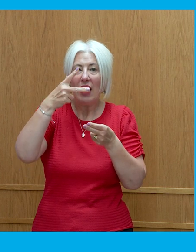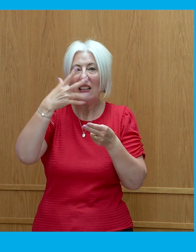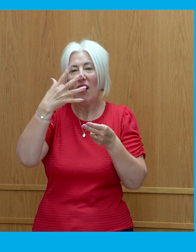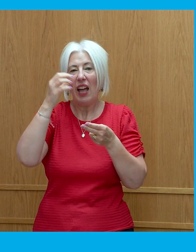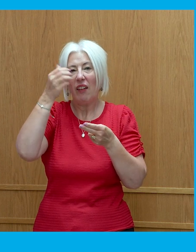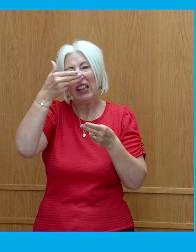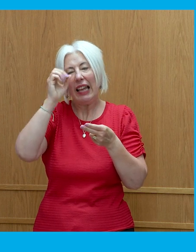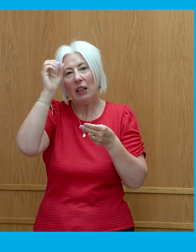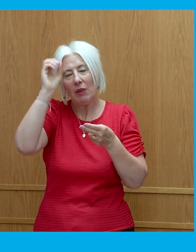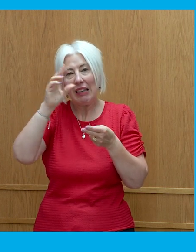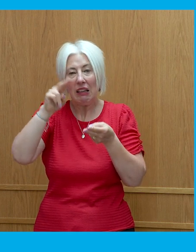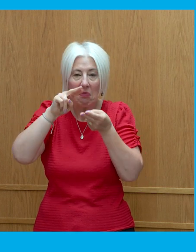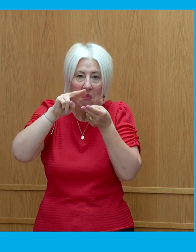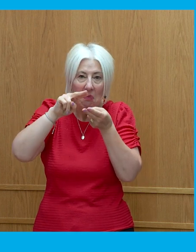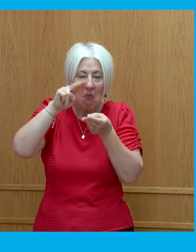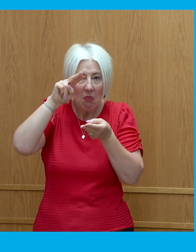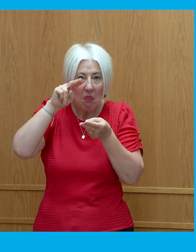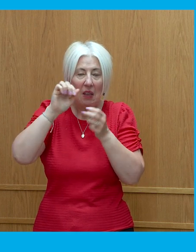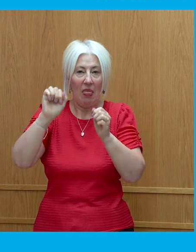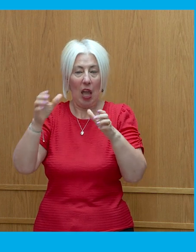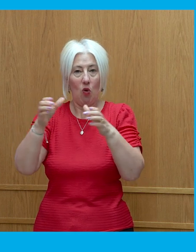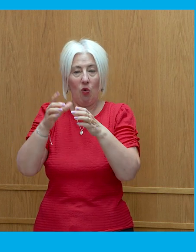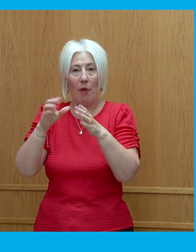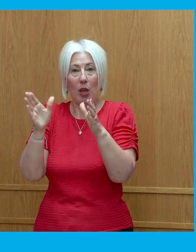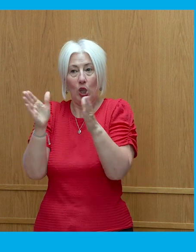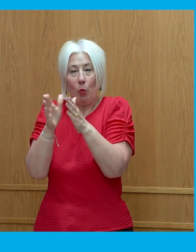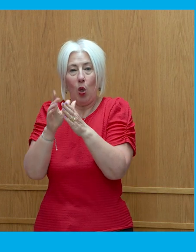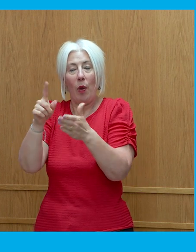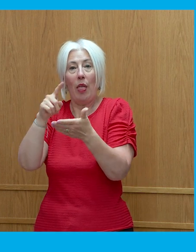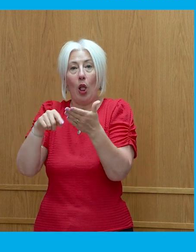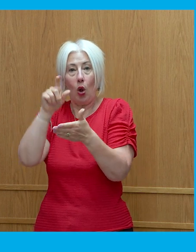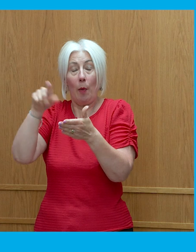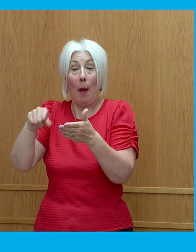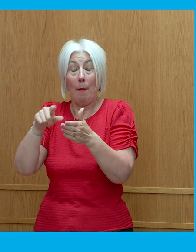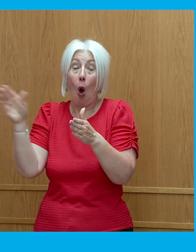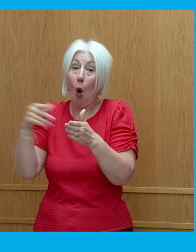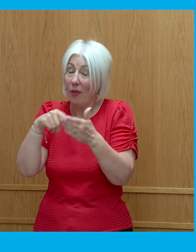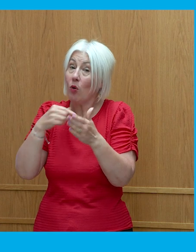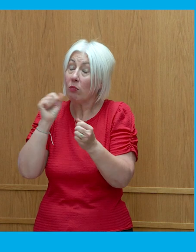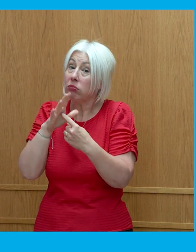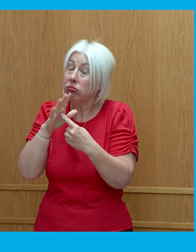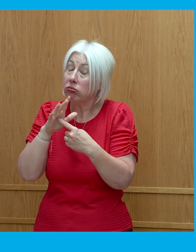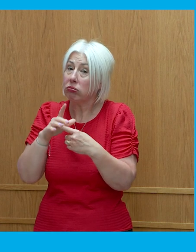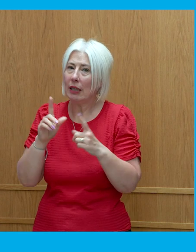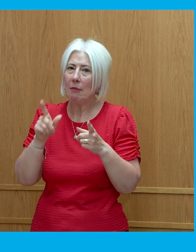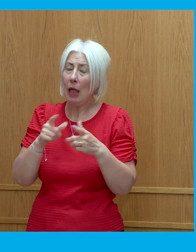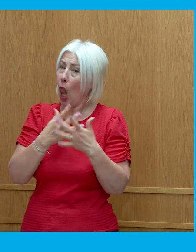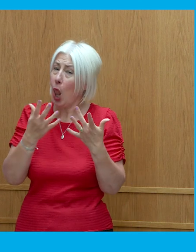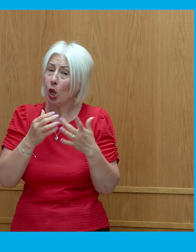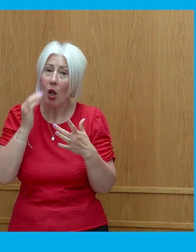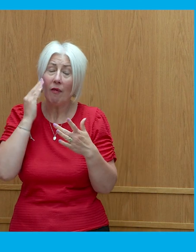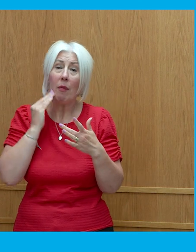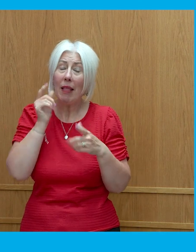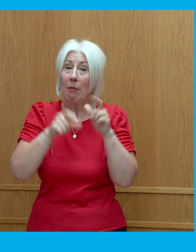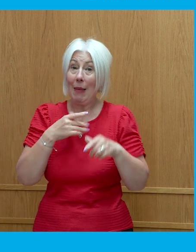90%, even though that's with a group that's considerably smaller in the electorate, every vote matters. And side note, lots of black folk live